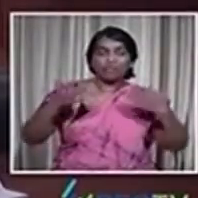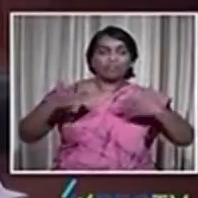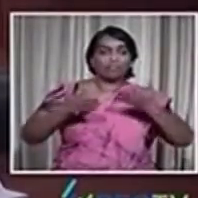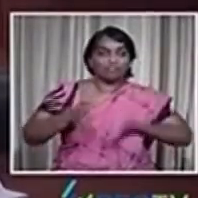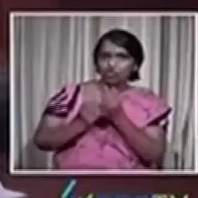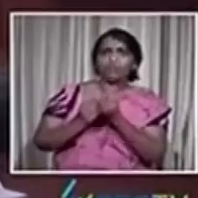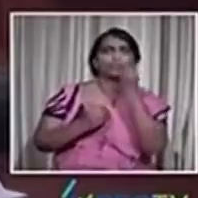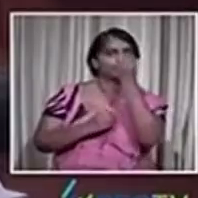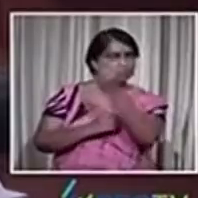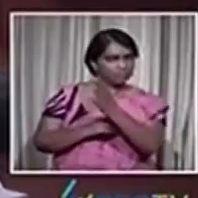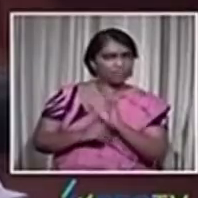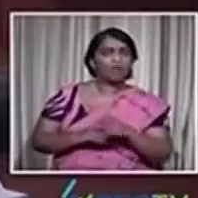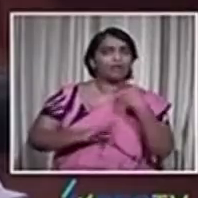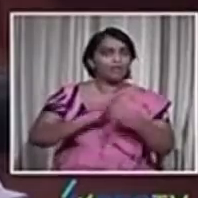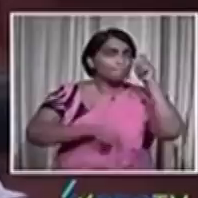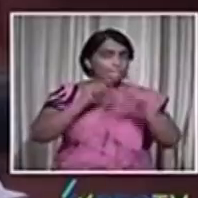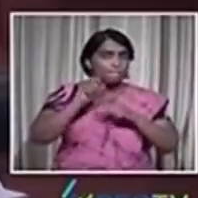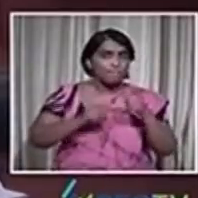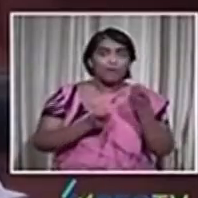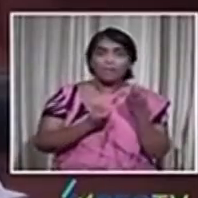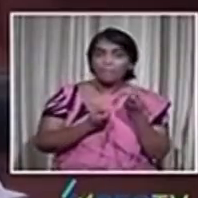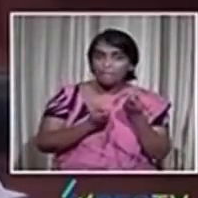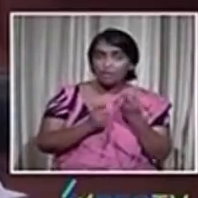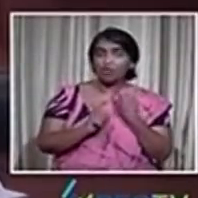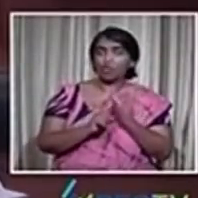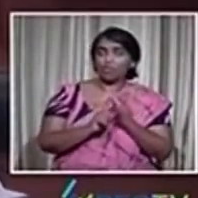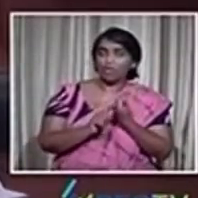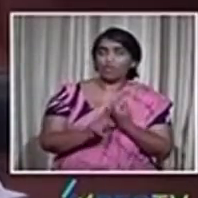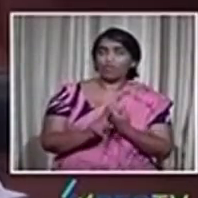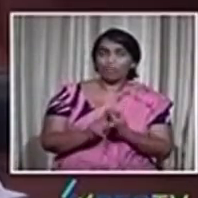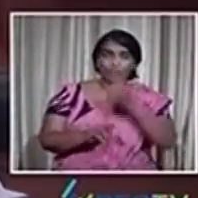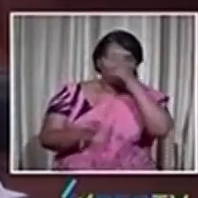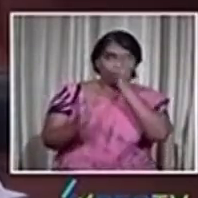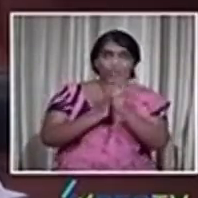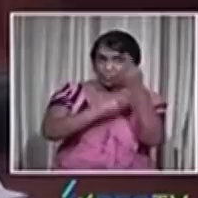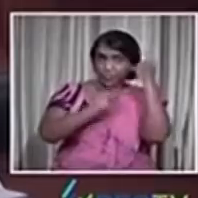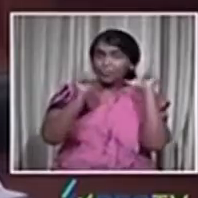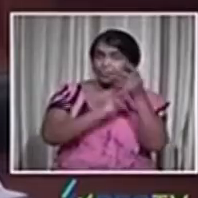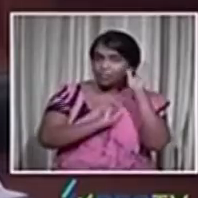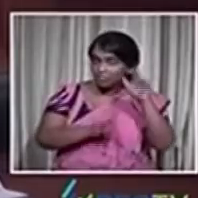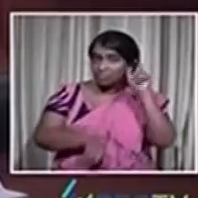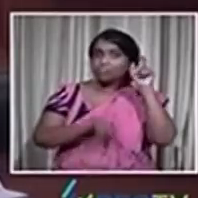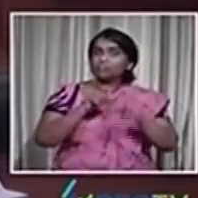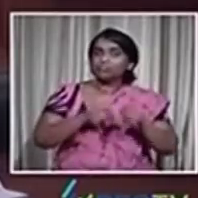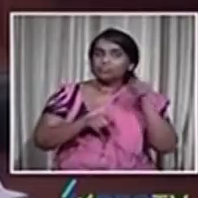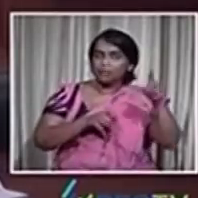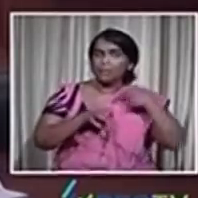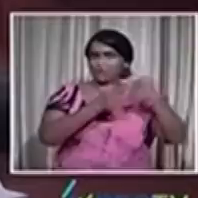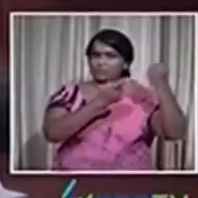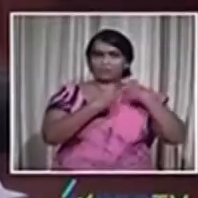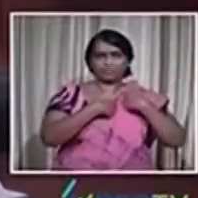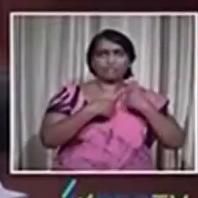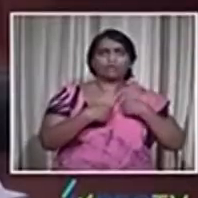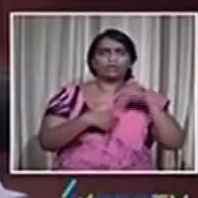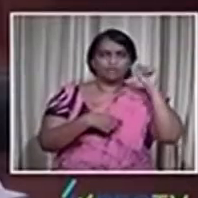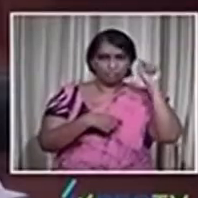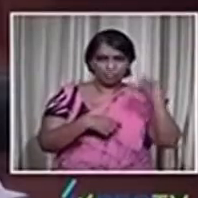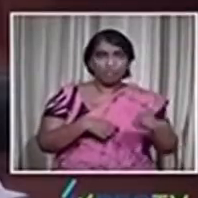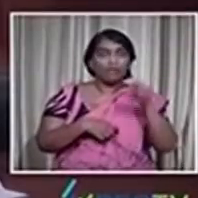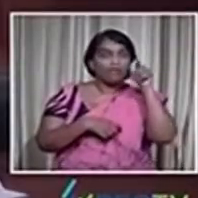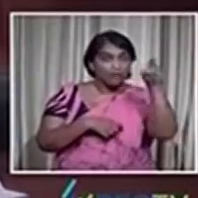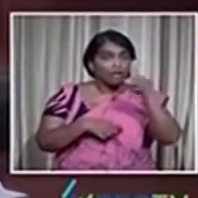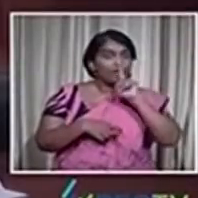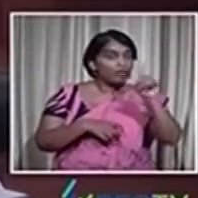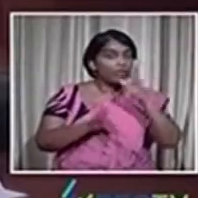A group of people blocked my path and asked me to stop. I did. They questioned me about the people who swindled millions from the people and escaped the